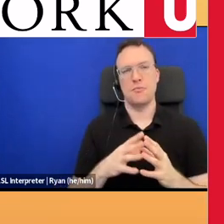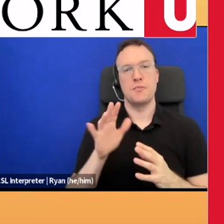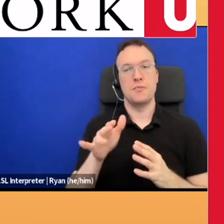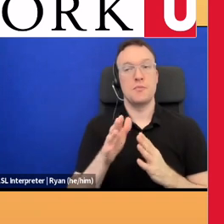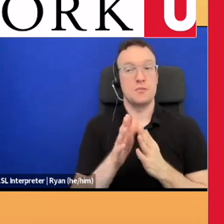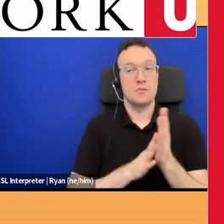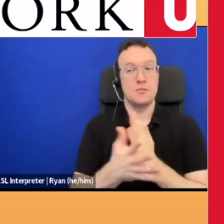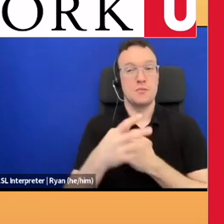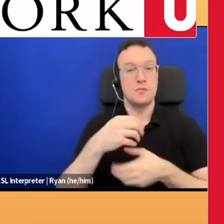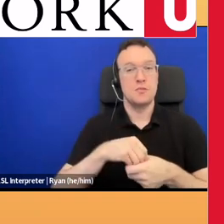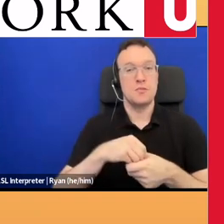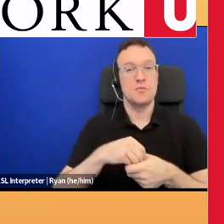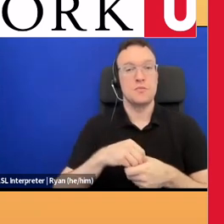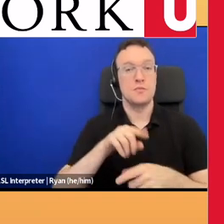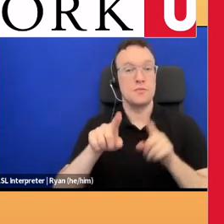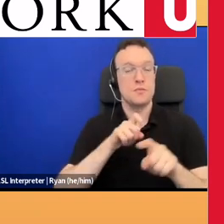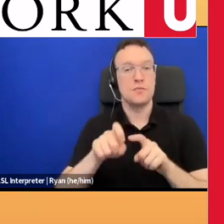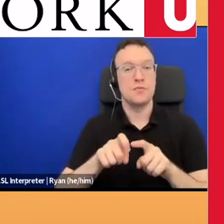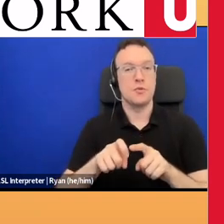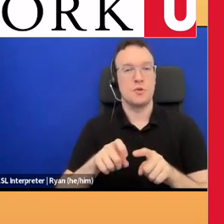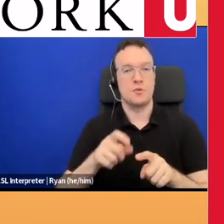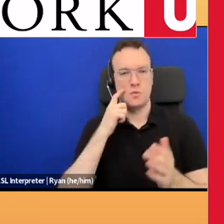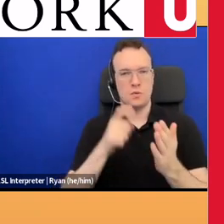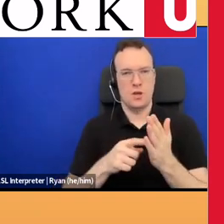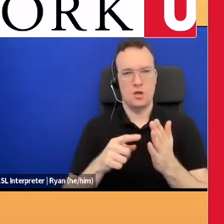anticipation that the question finds its footing.